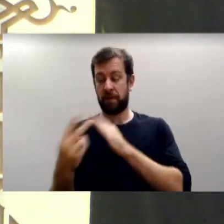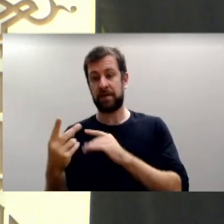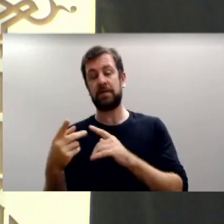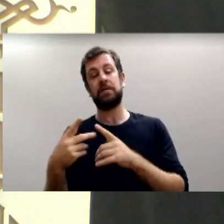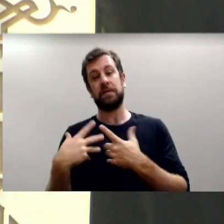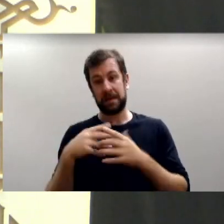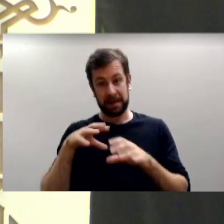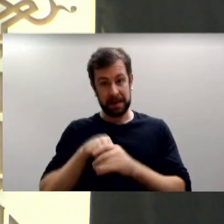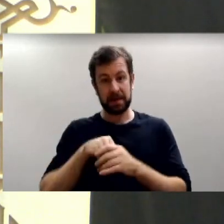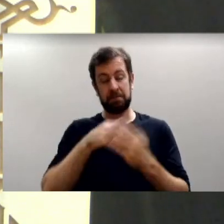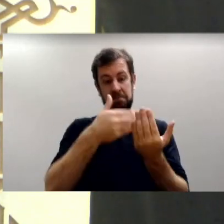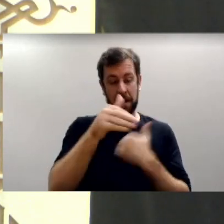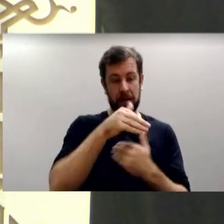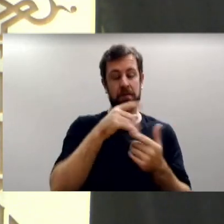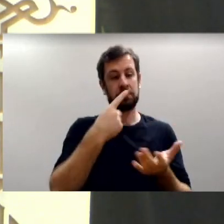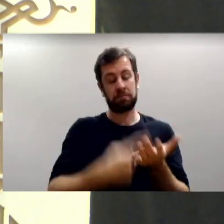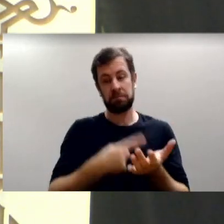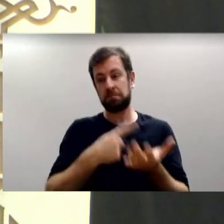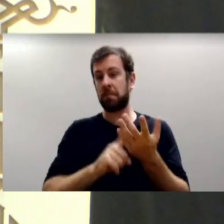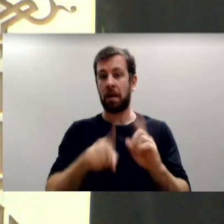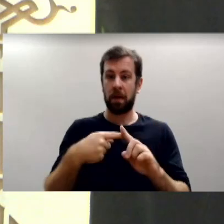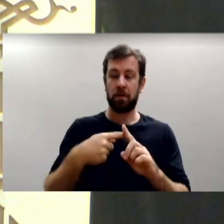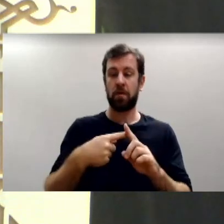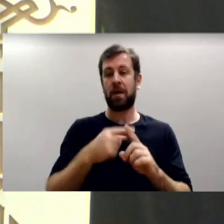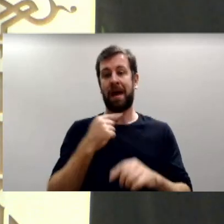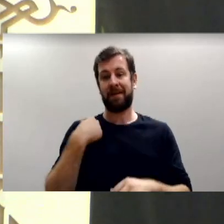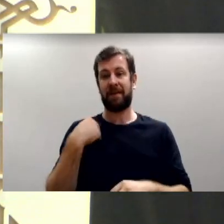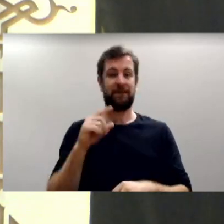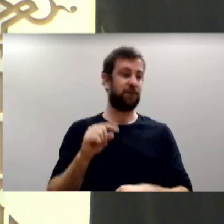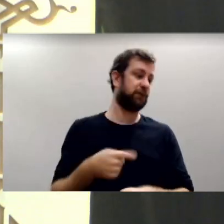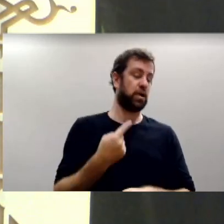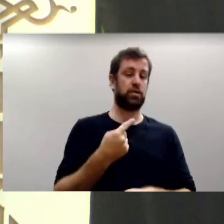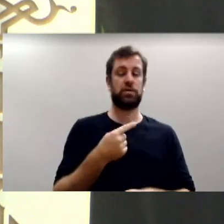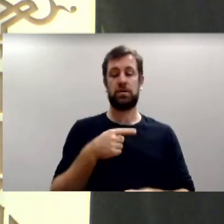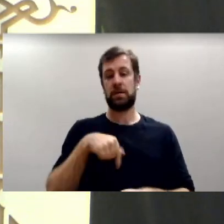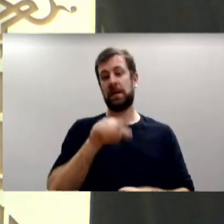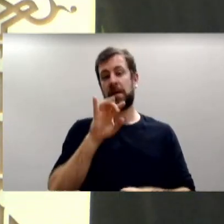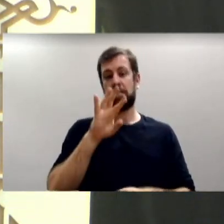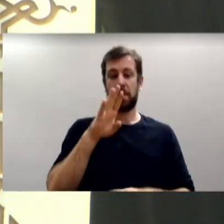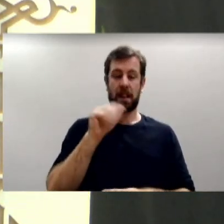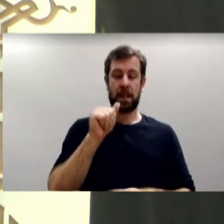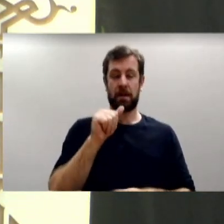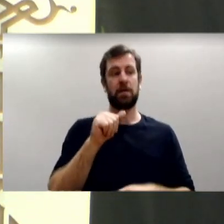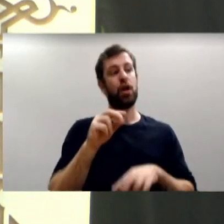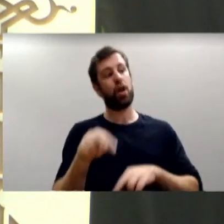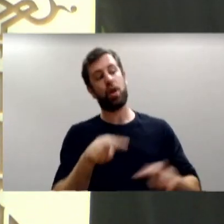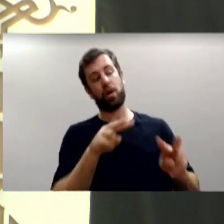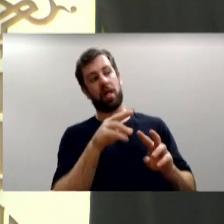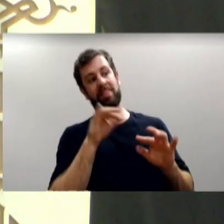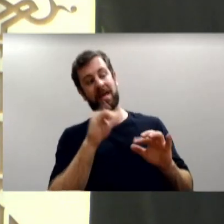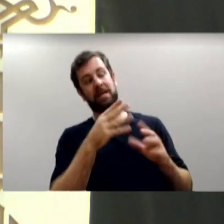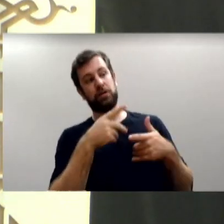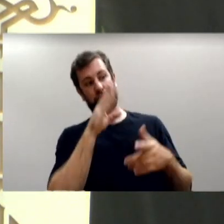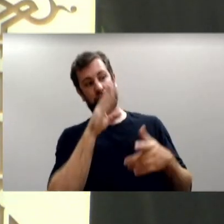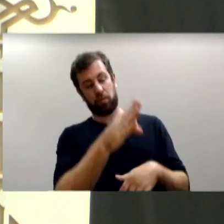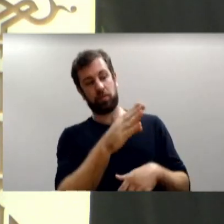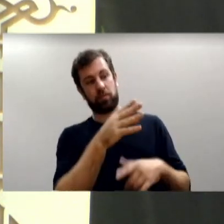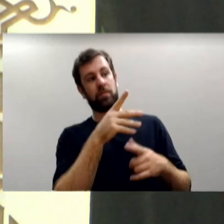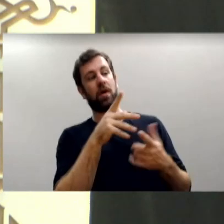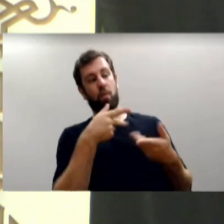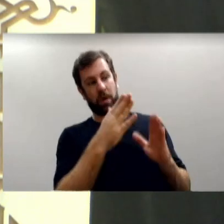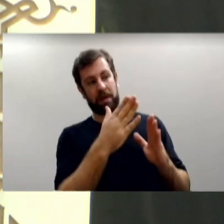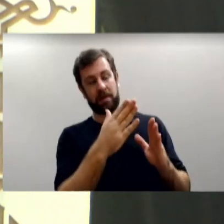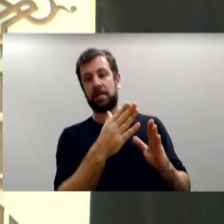Mecca, that Allah would have revealed an ayat saying, in your salat, face the direction of Masjid al-Aqsa.